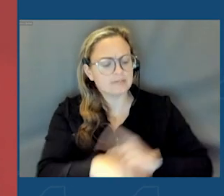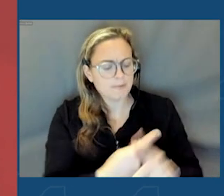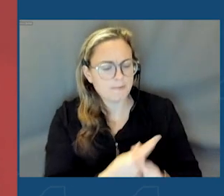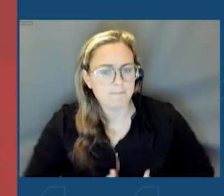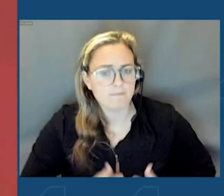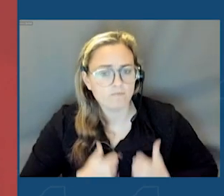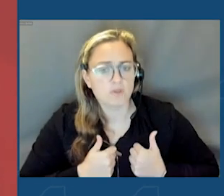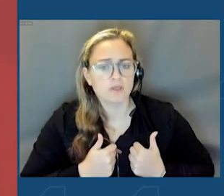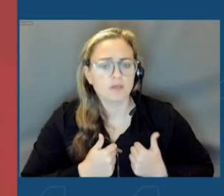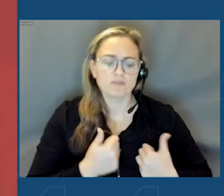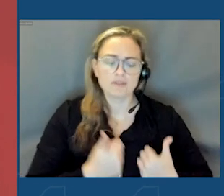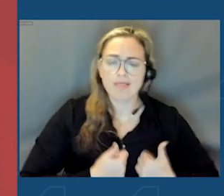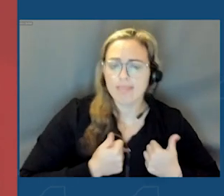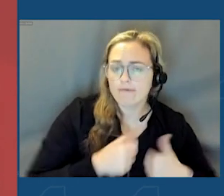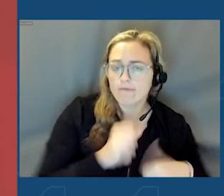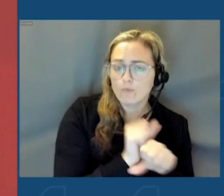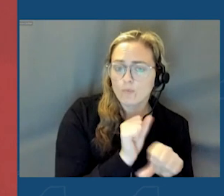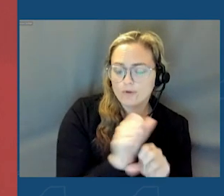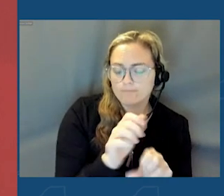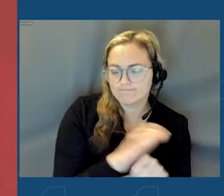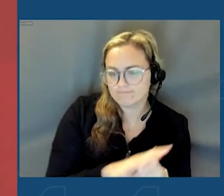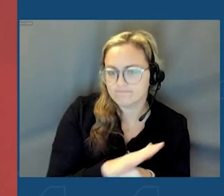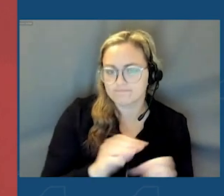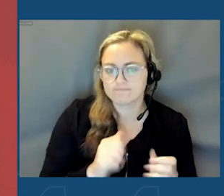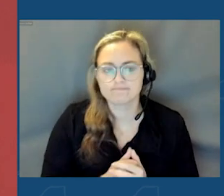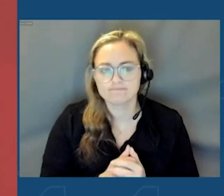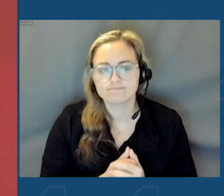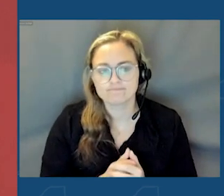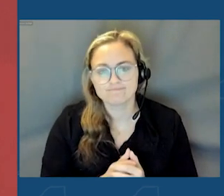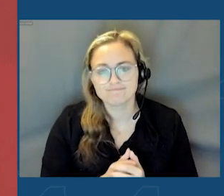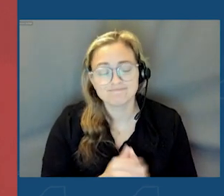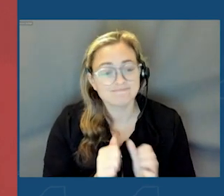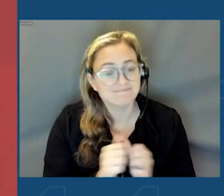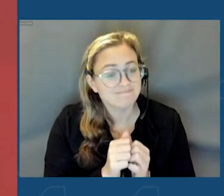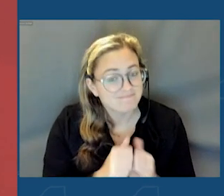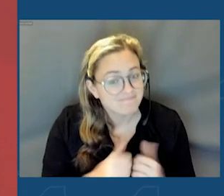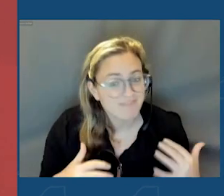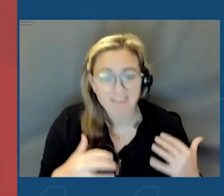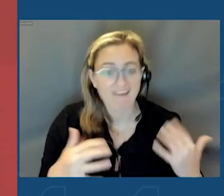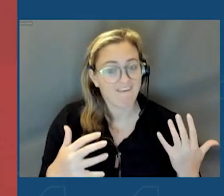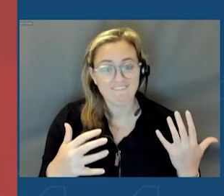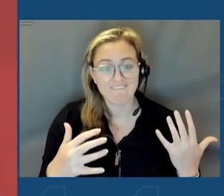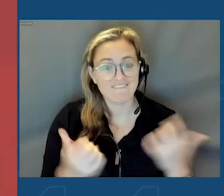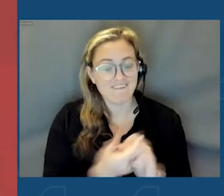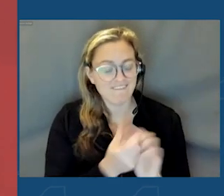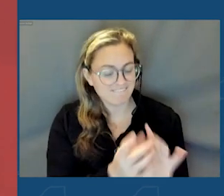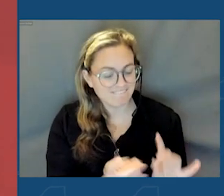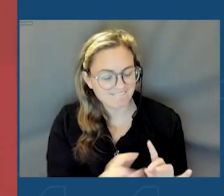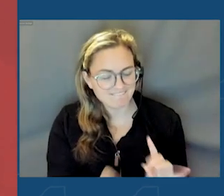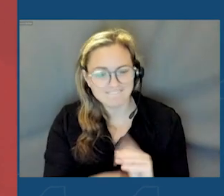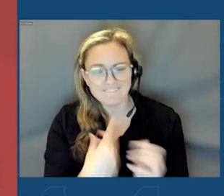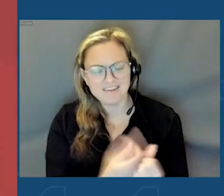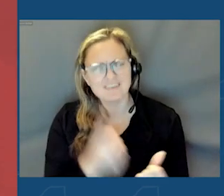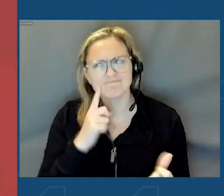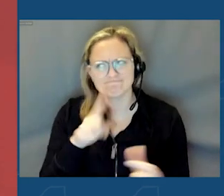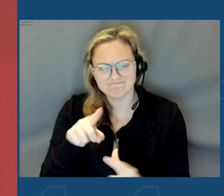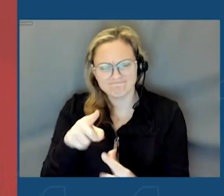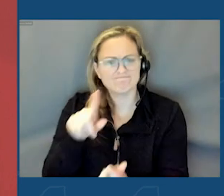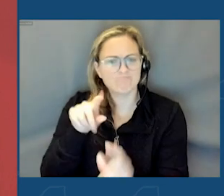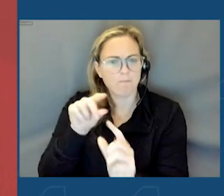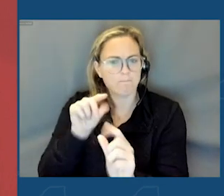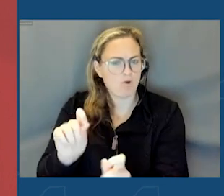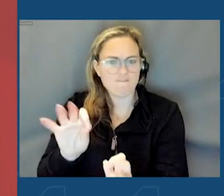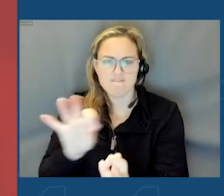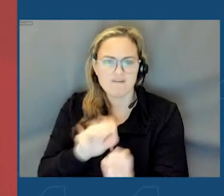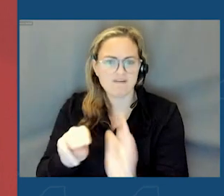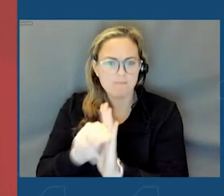and work in the region. We can say without equivocation that the Storm King Arts Center has served as a model to advance the